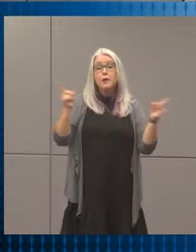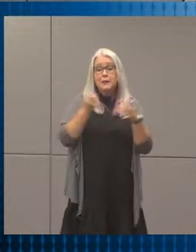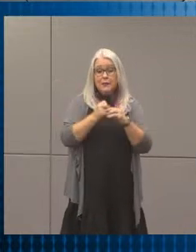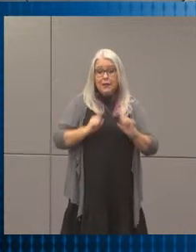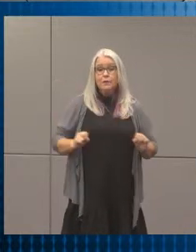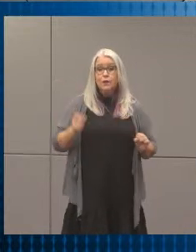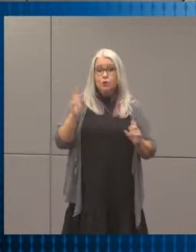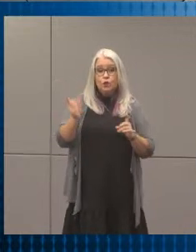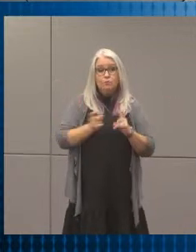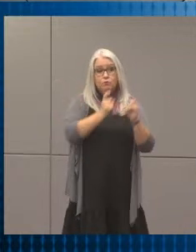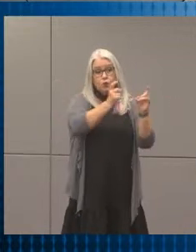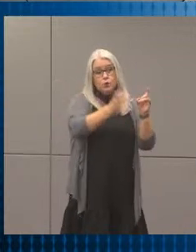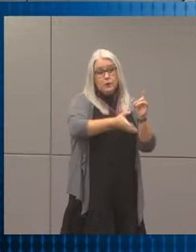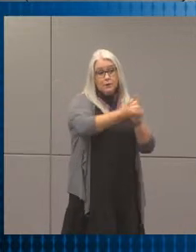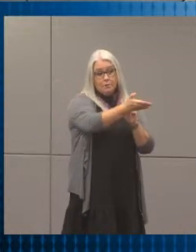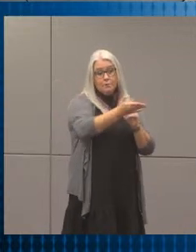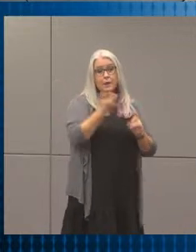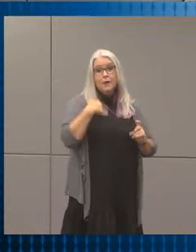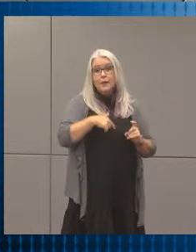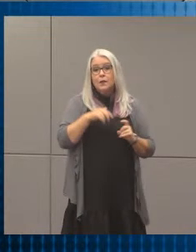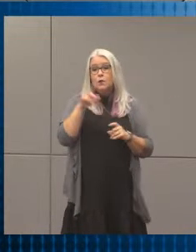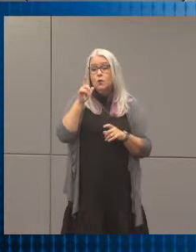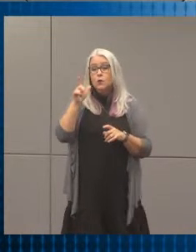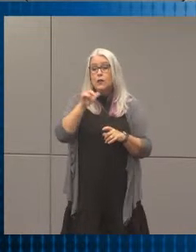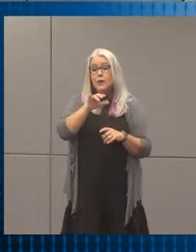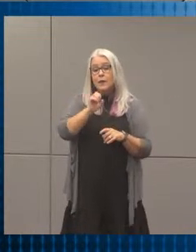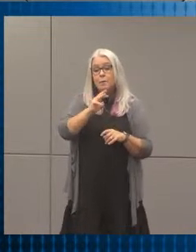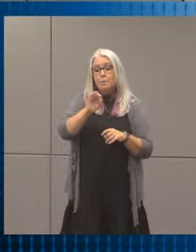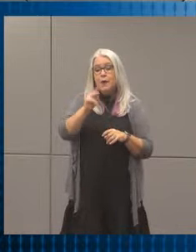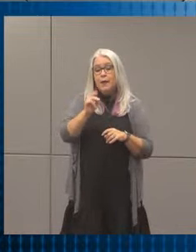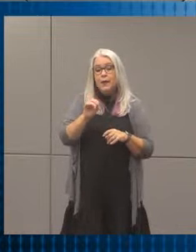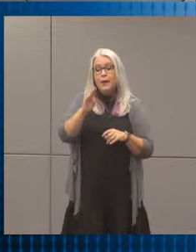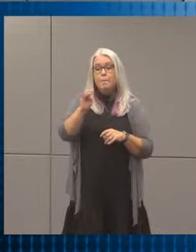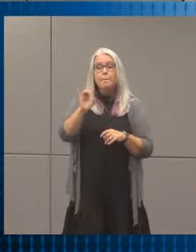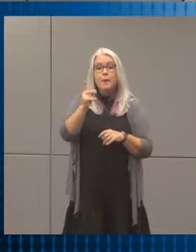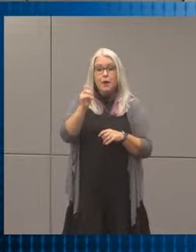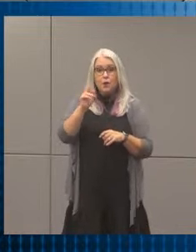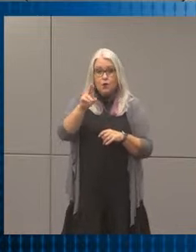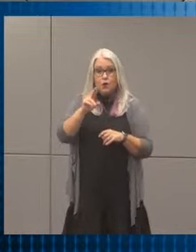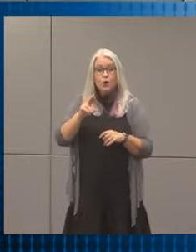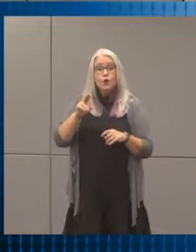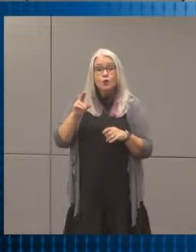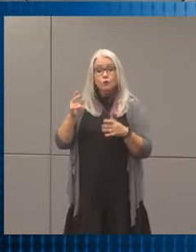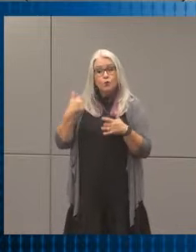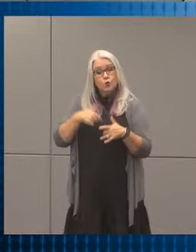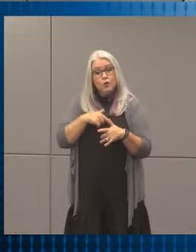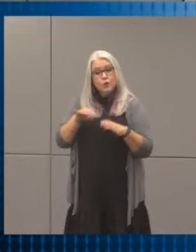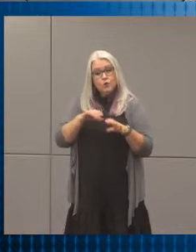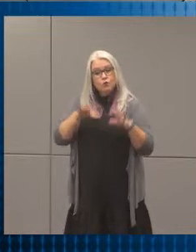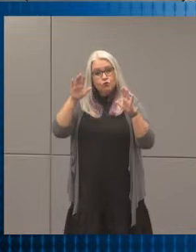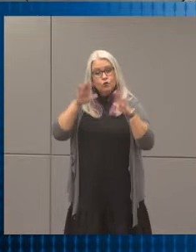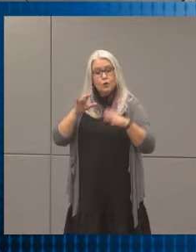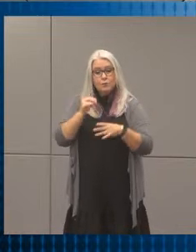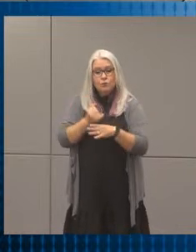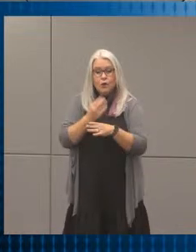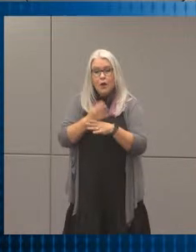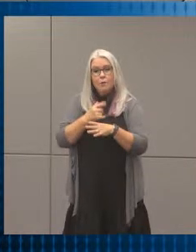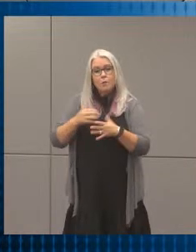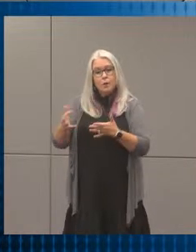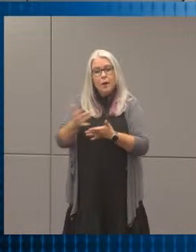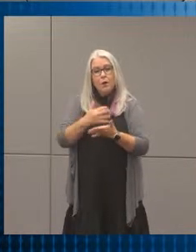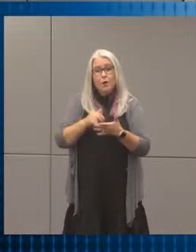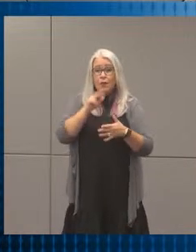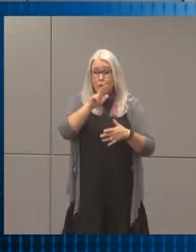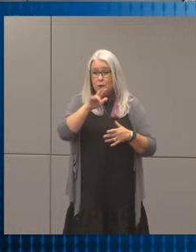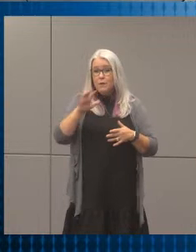And Lieutenant Mike Becker heads that up. We do a good job of collecting those drugs. It's usually about 35